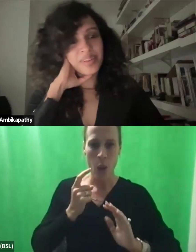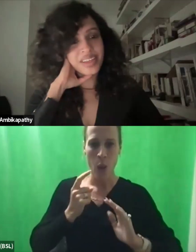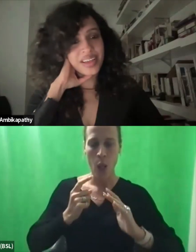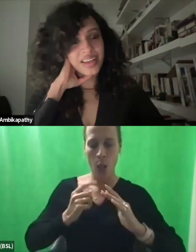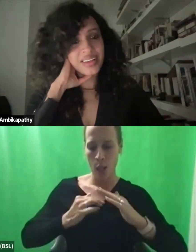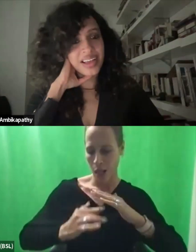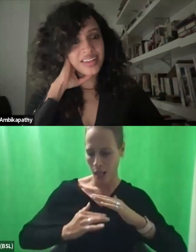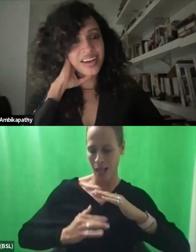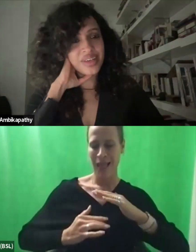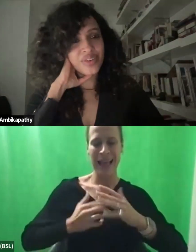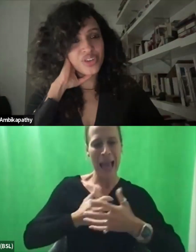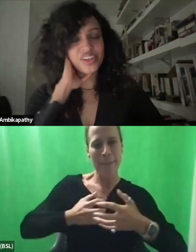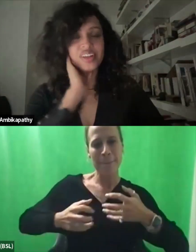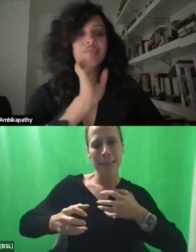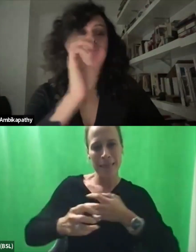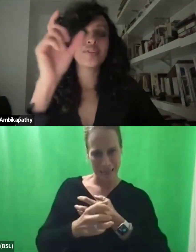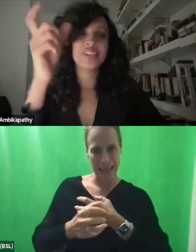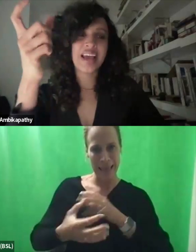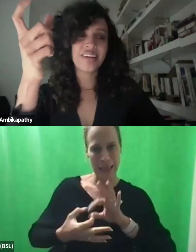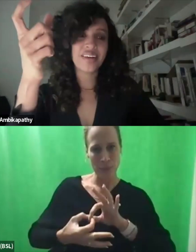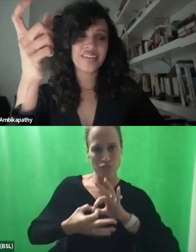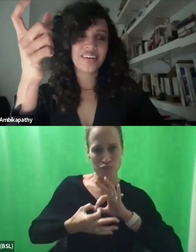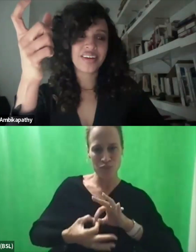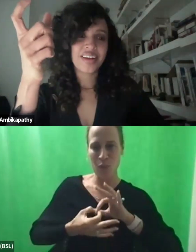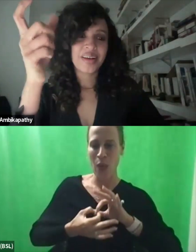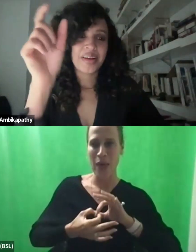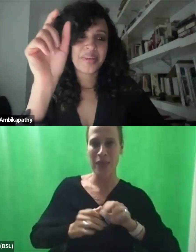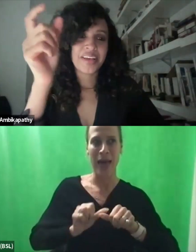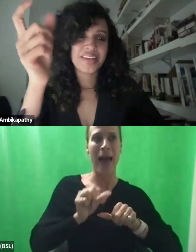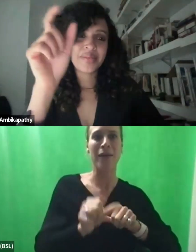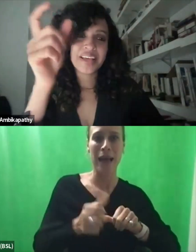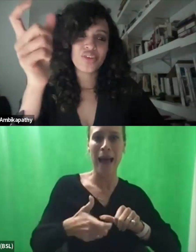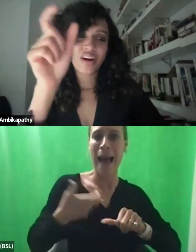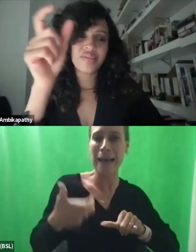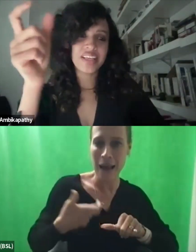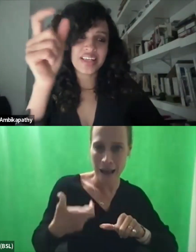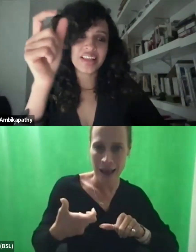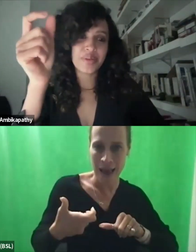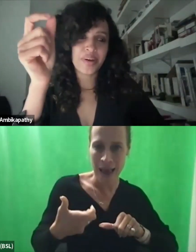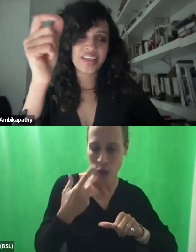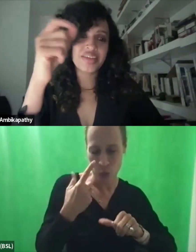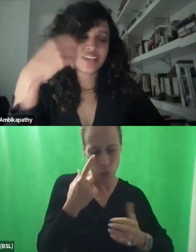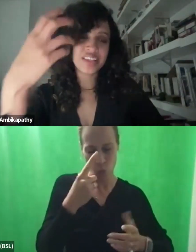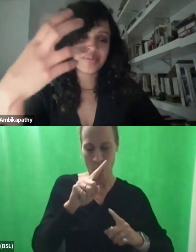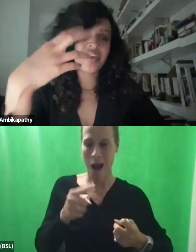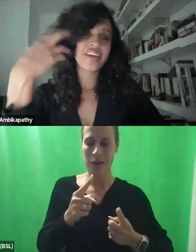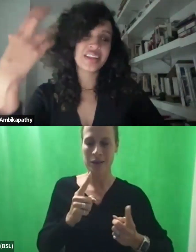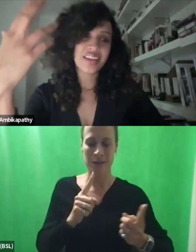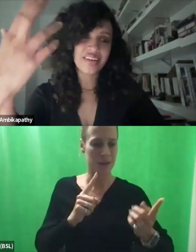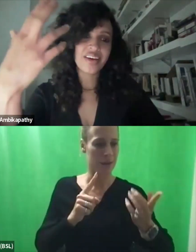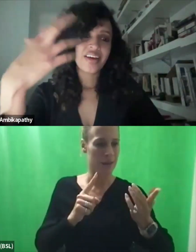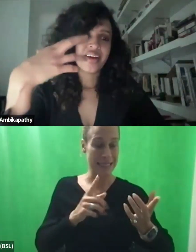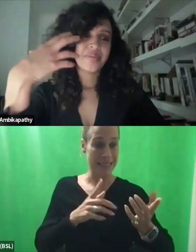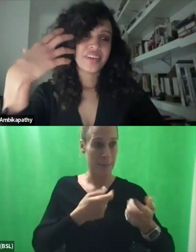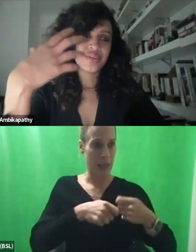sympathy or empathy that kind of register that follows the anger. And in some lines, you can't really tell them apart. He's really sympathetic,